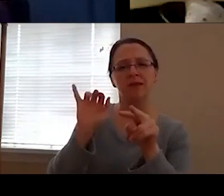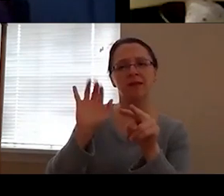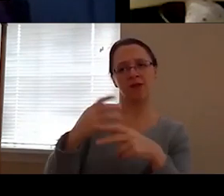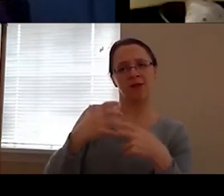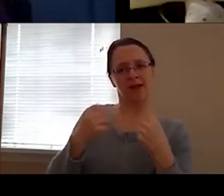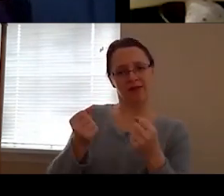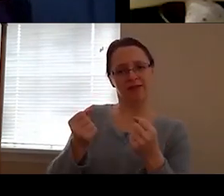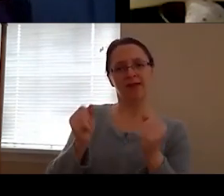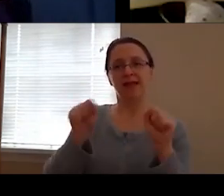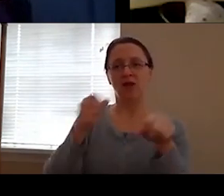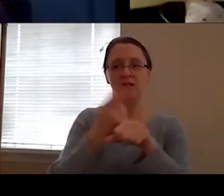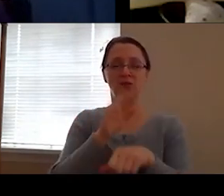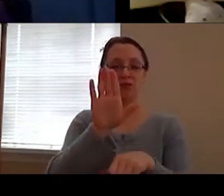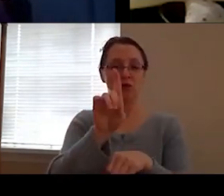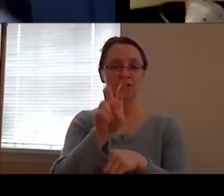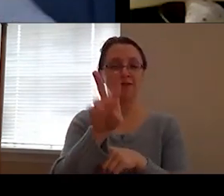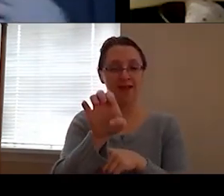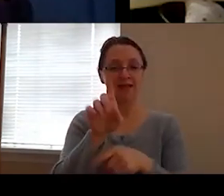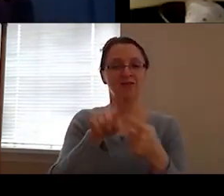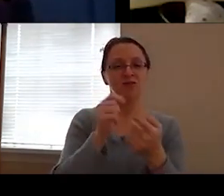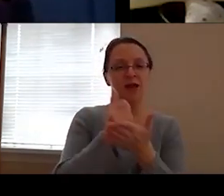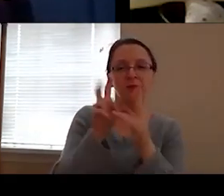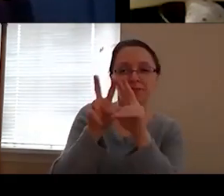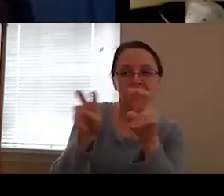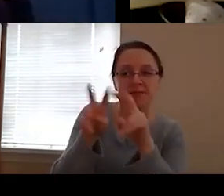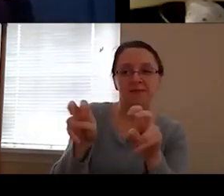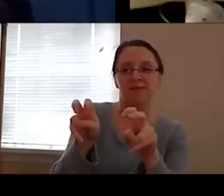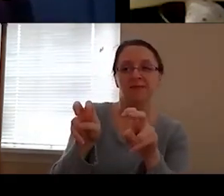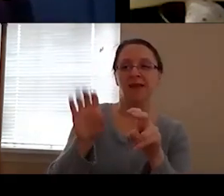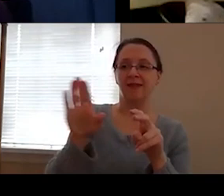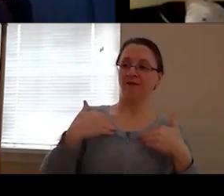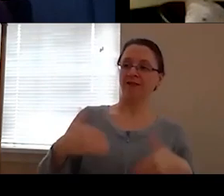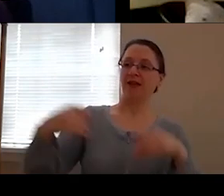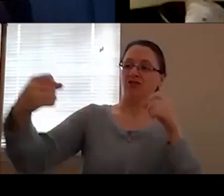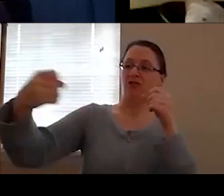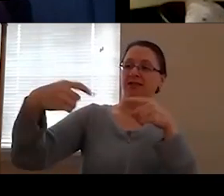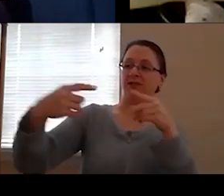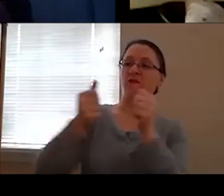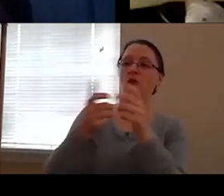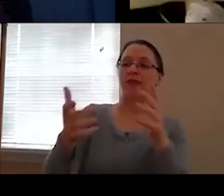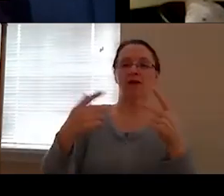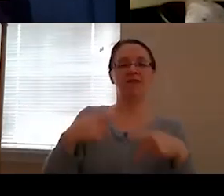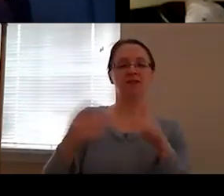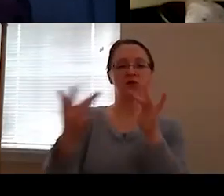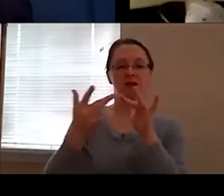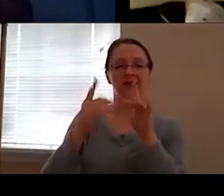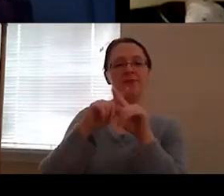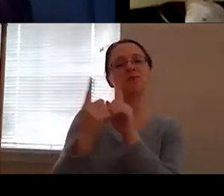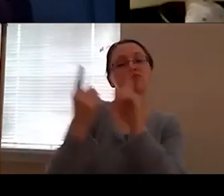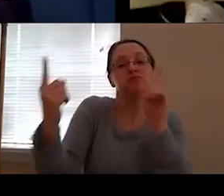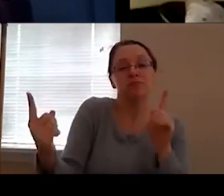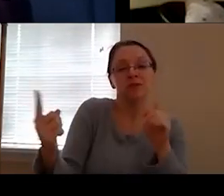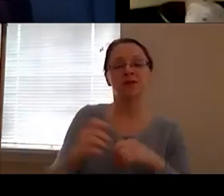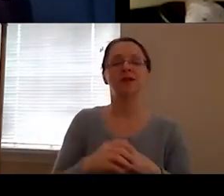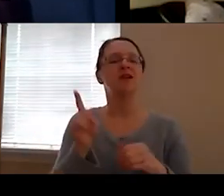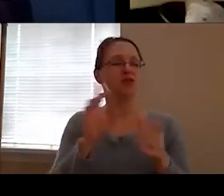that device to get the patient physiological signals without having to have physical contact? You mentioned a lot of things that the device